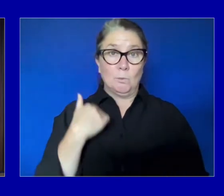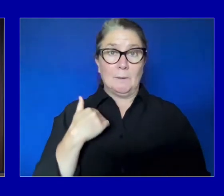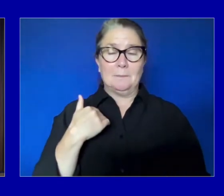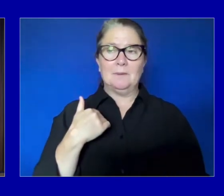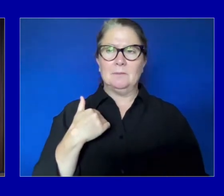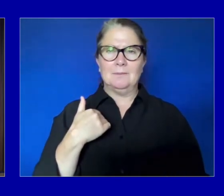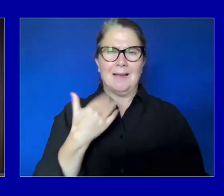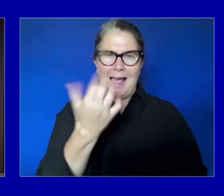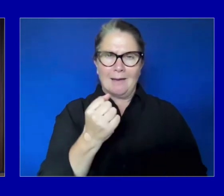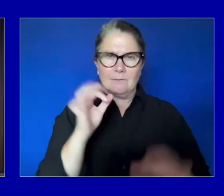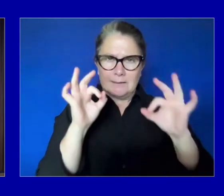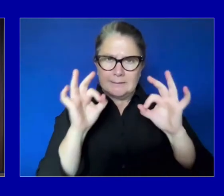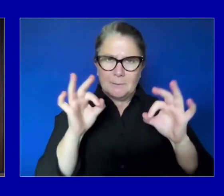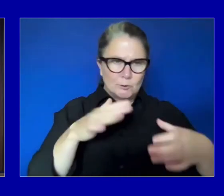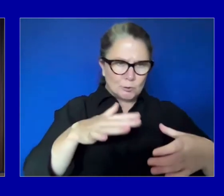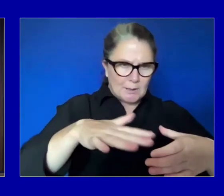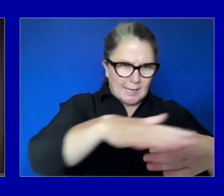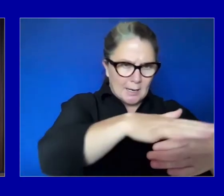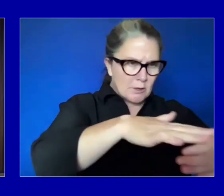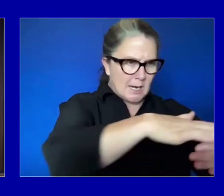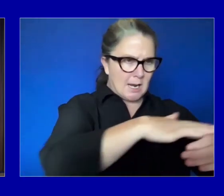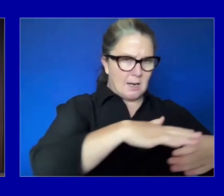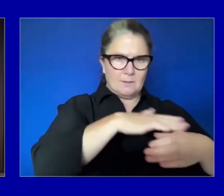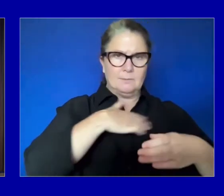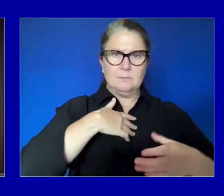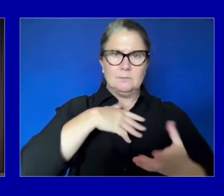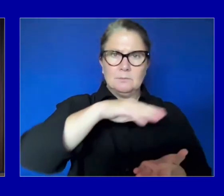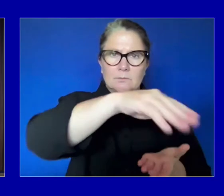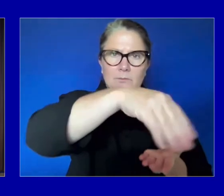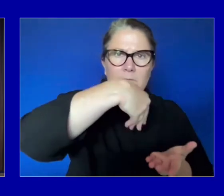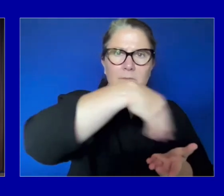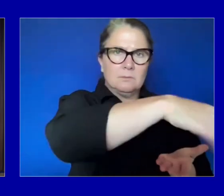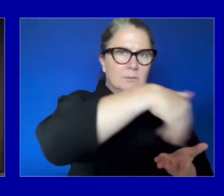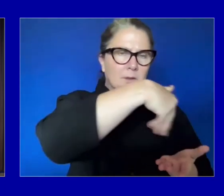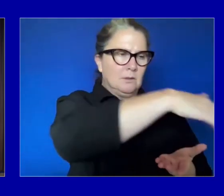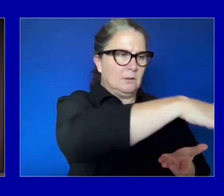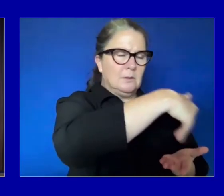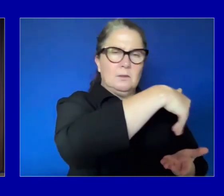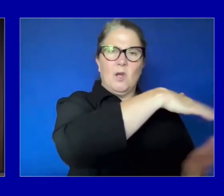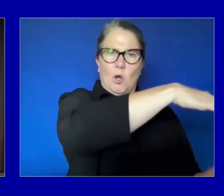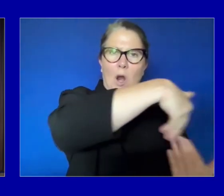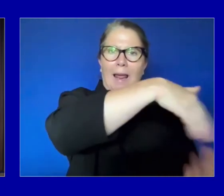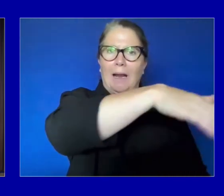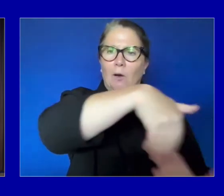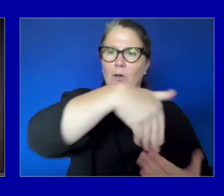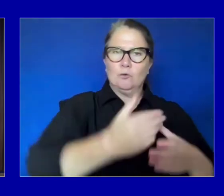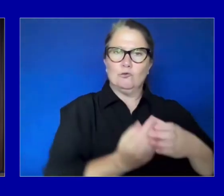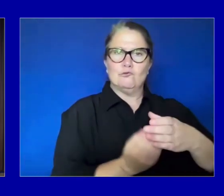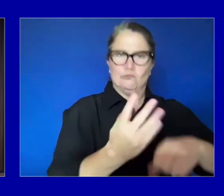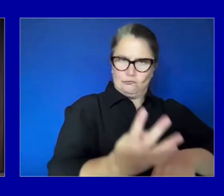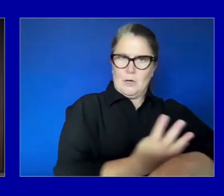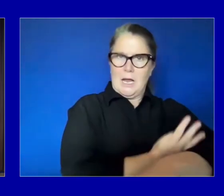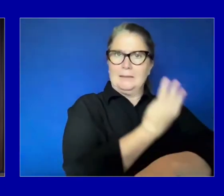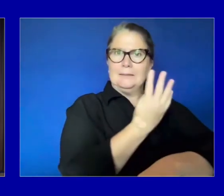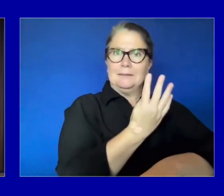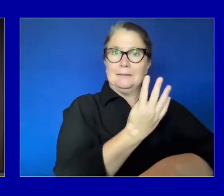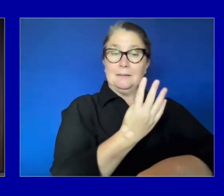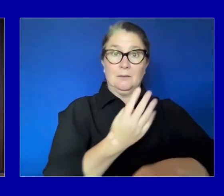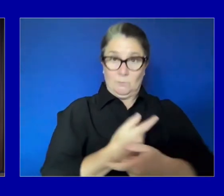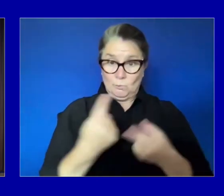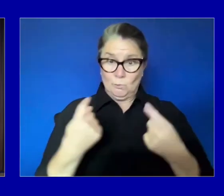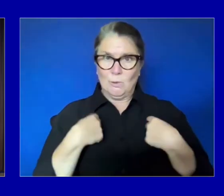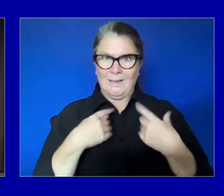they're the places that we, uh, managed or safeguarded, I guess. And, you know, we applied fire to those areas, not